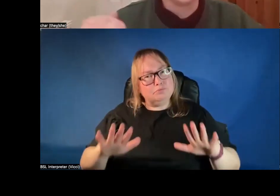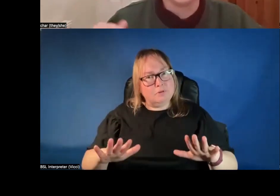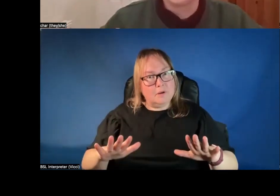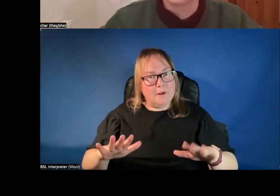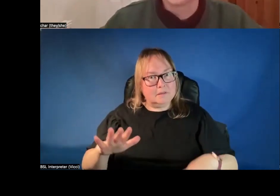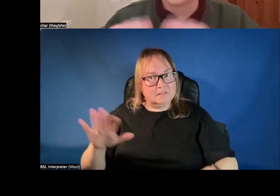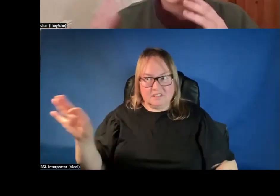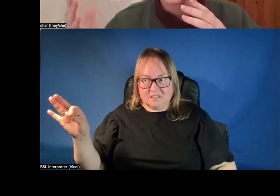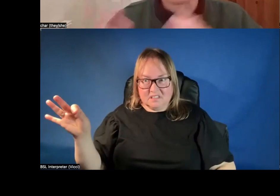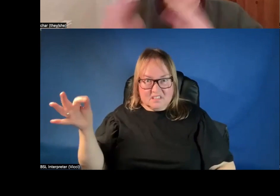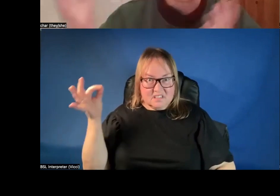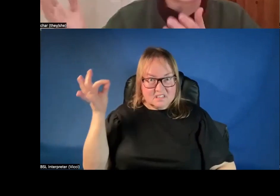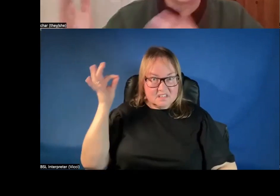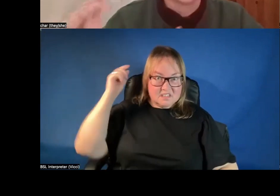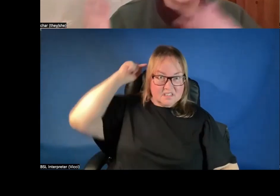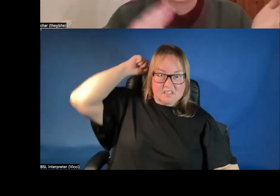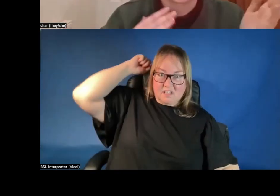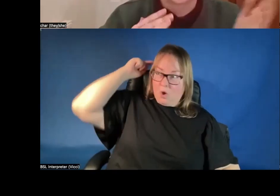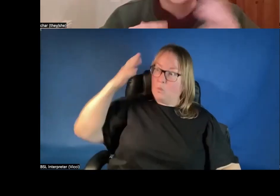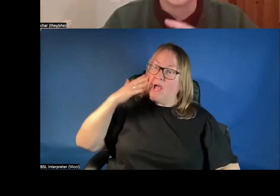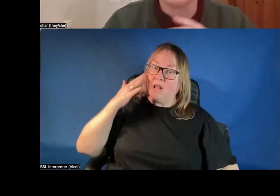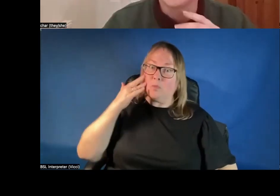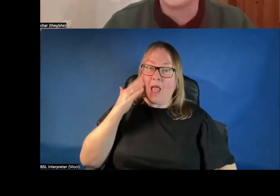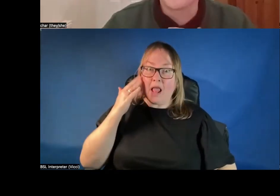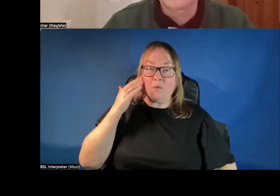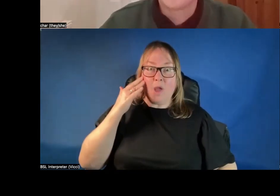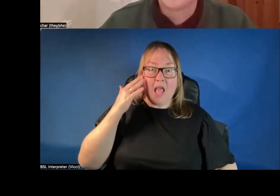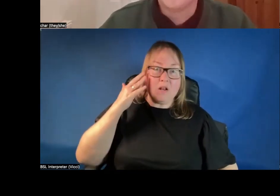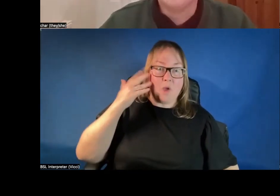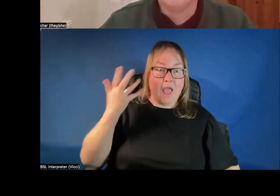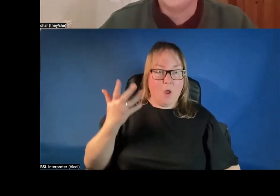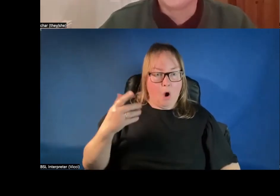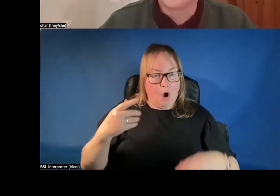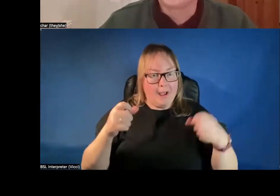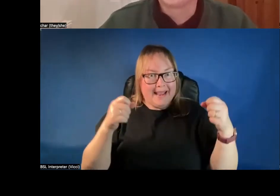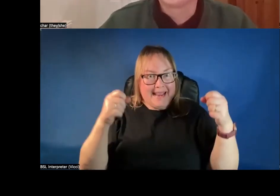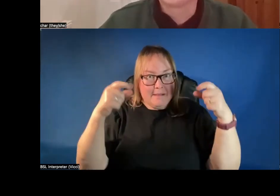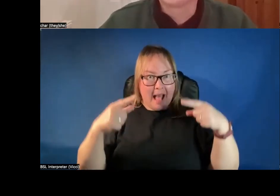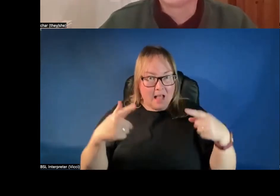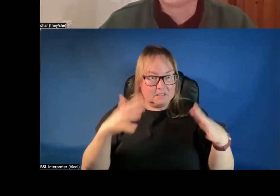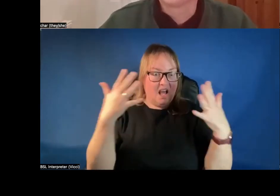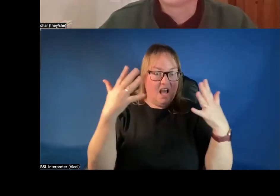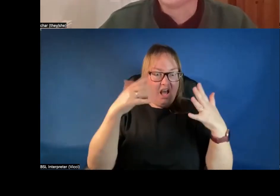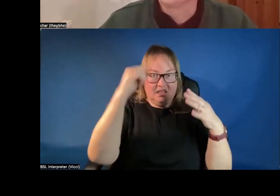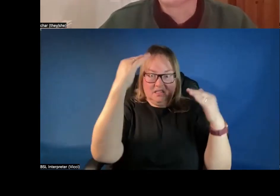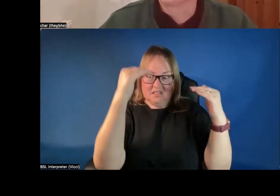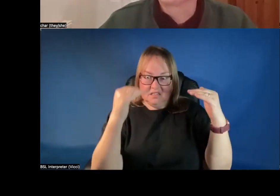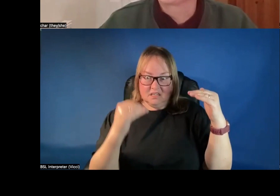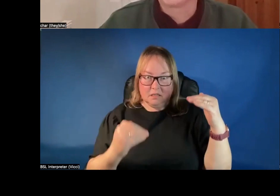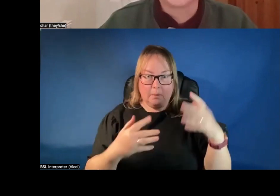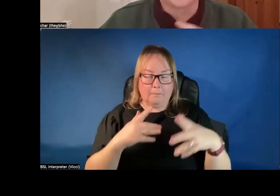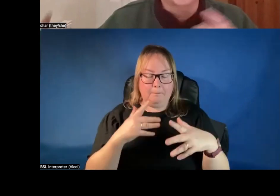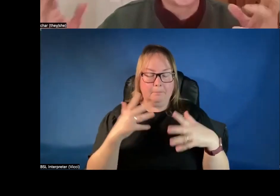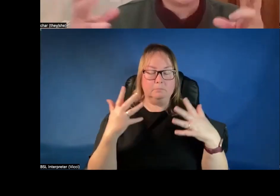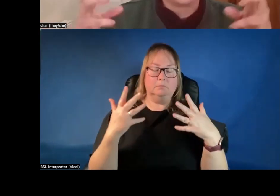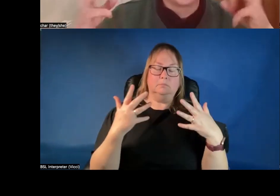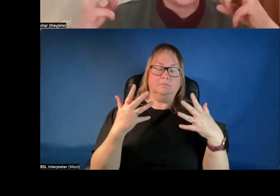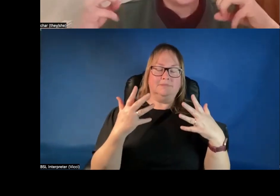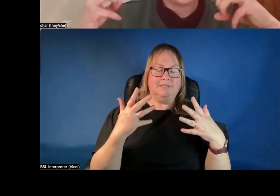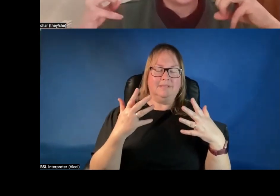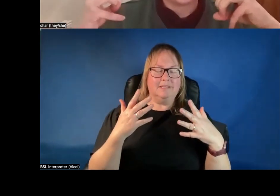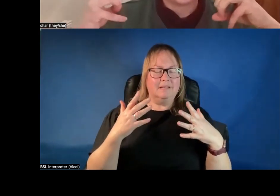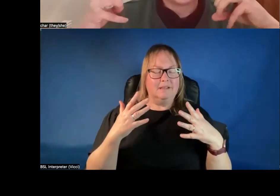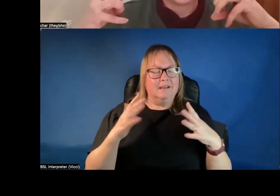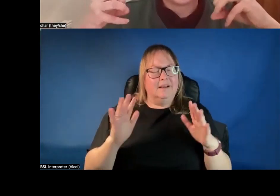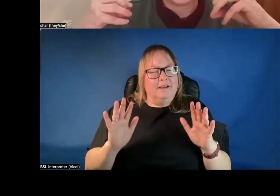can we do this thing or answer this email, and not, yeah, trying not to like